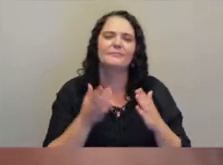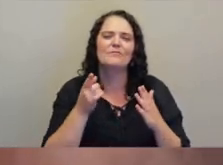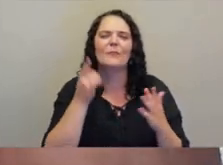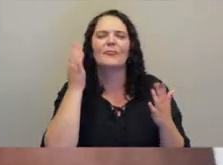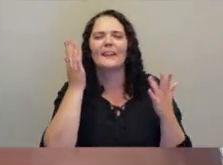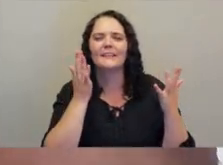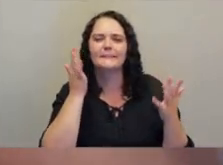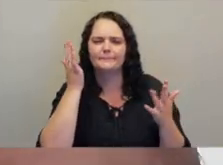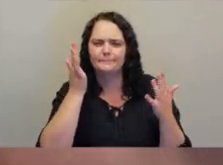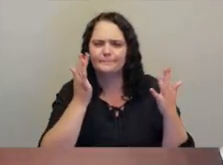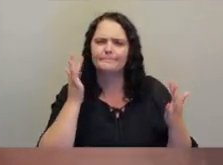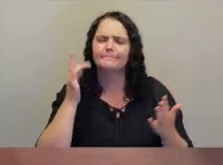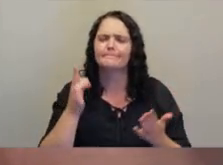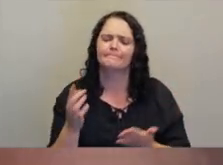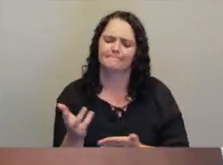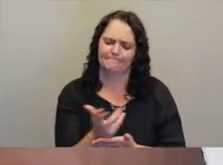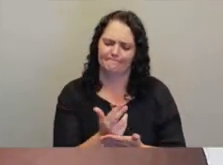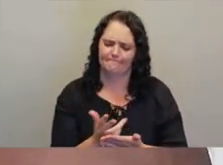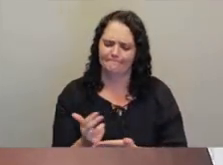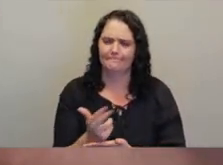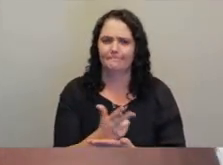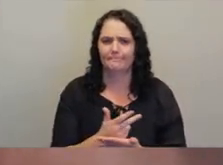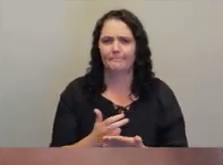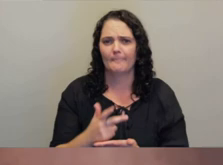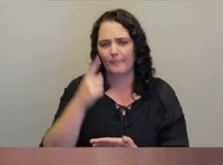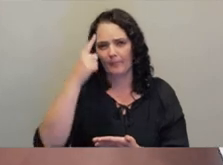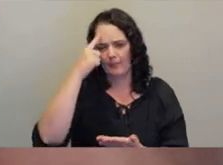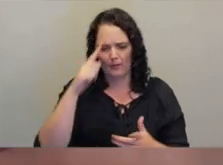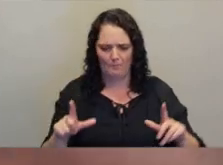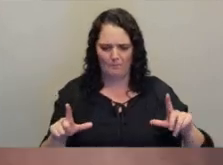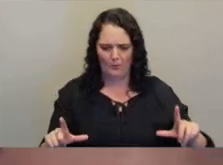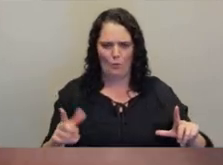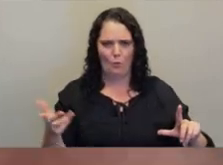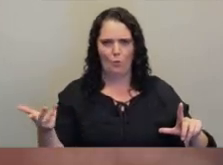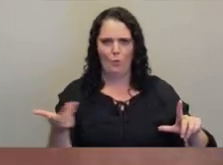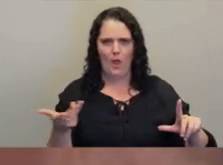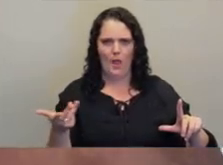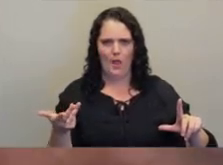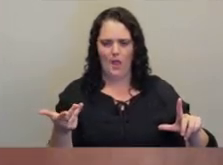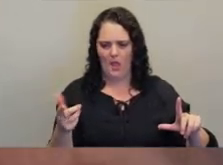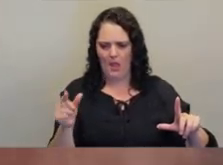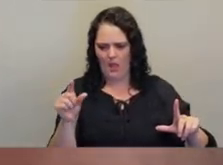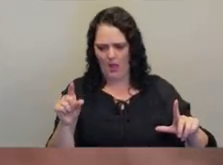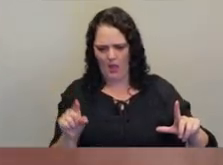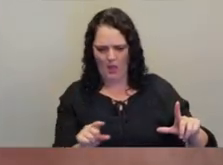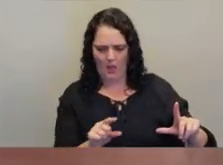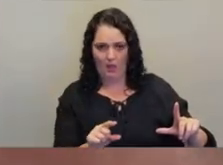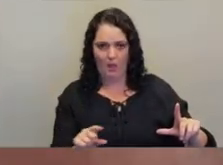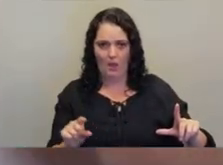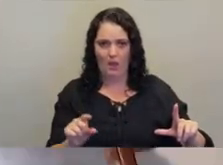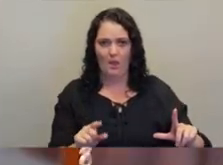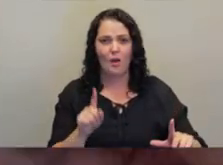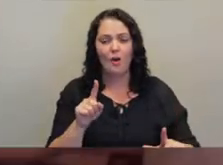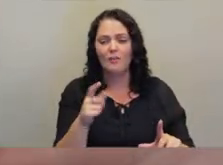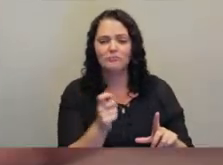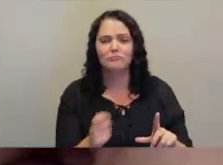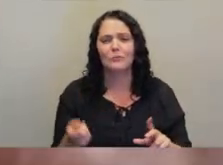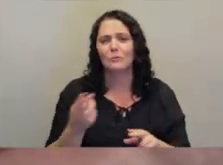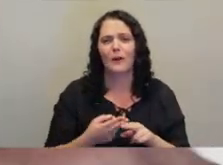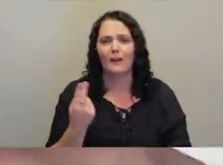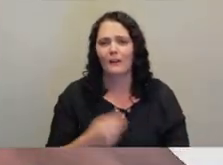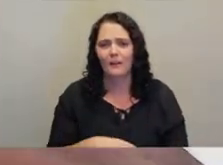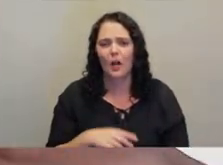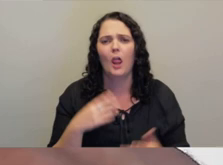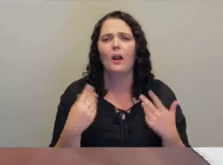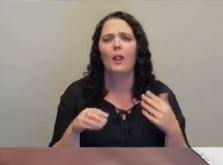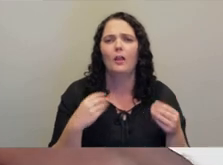thinking about the overall layout, where those figures are on the paper. Keep it quick, keep it loose. You can see